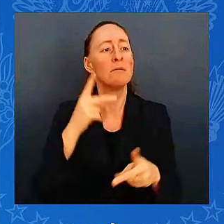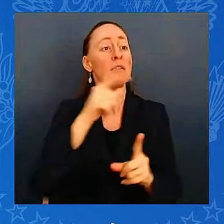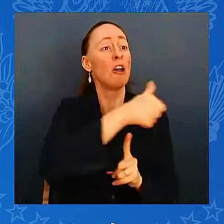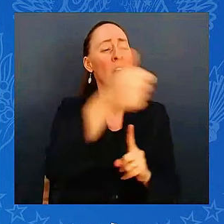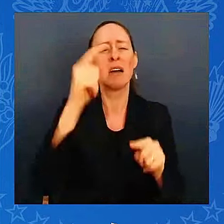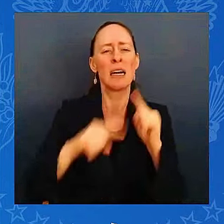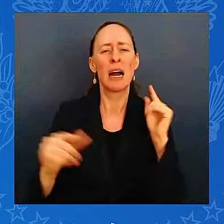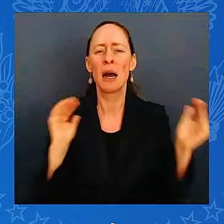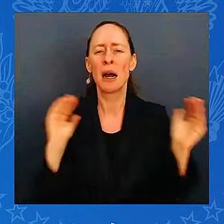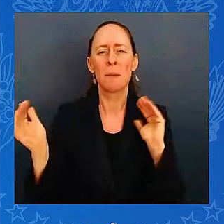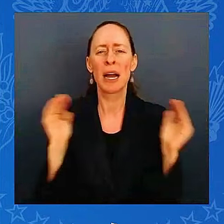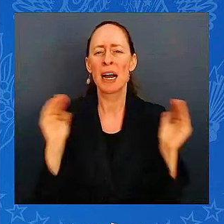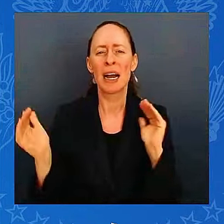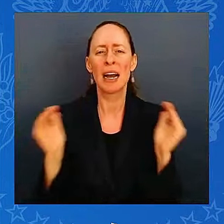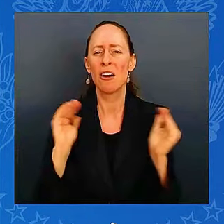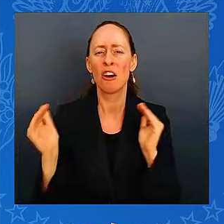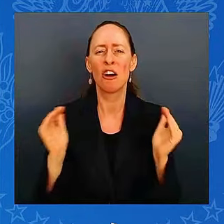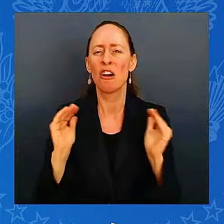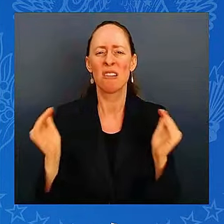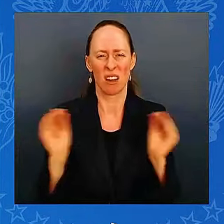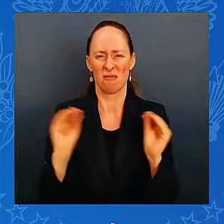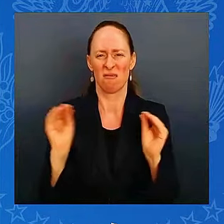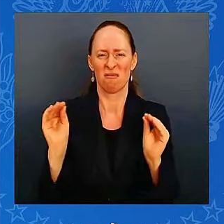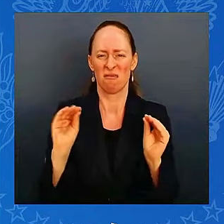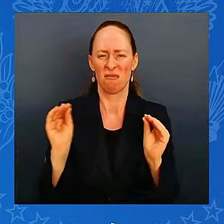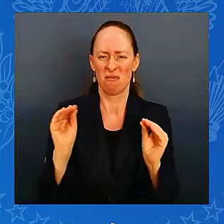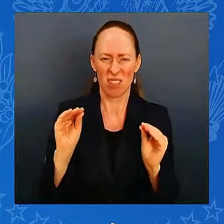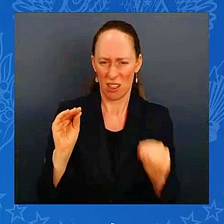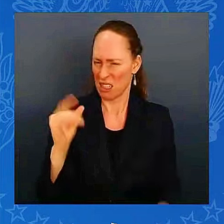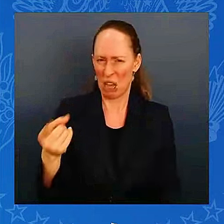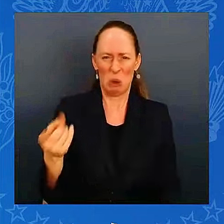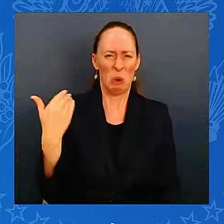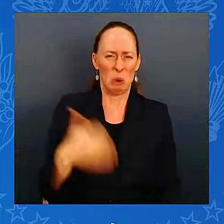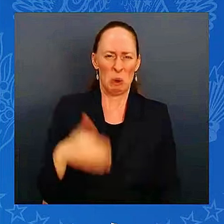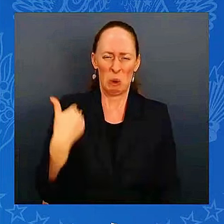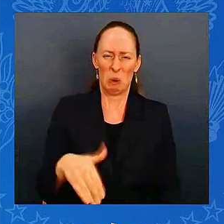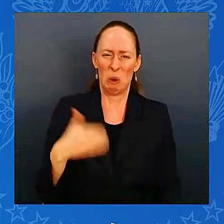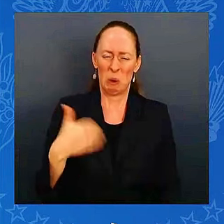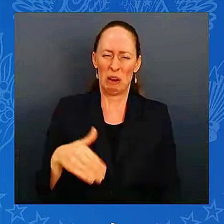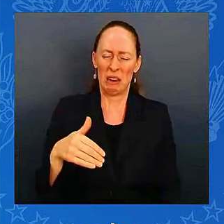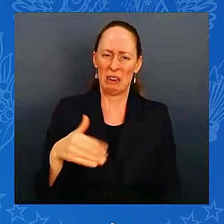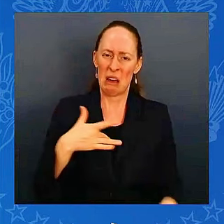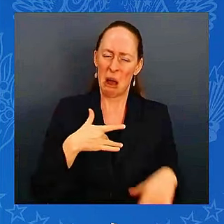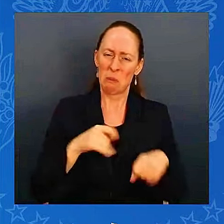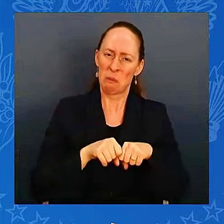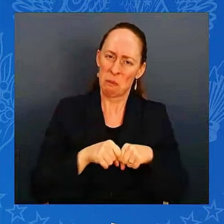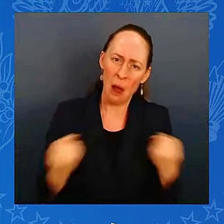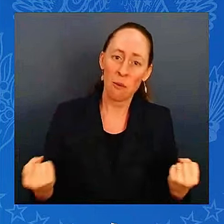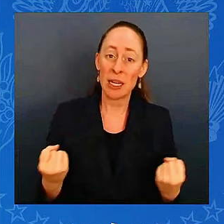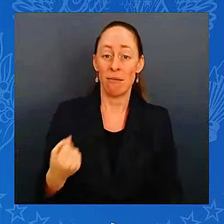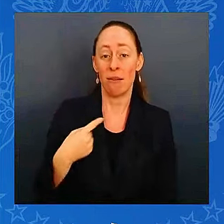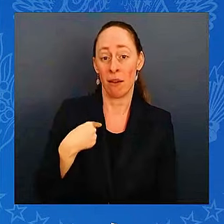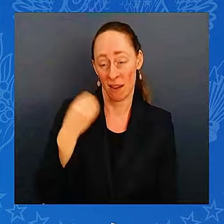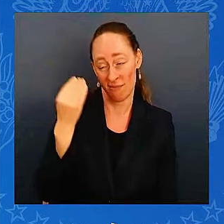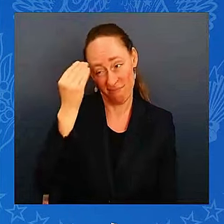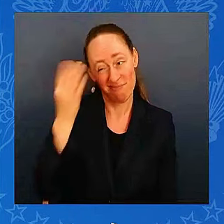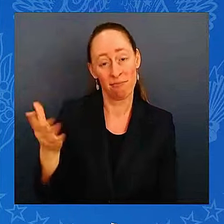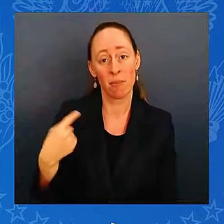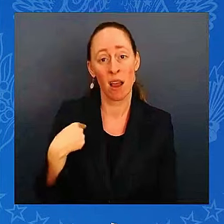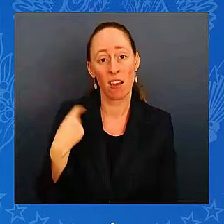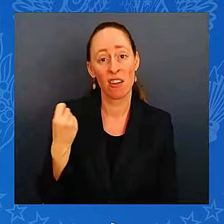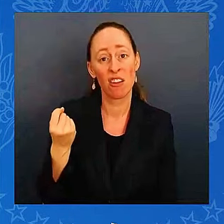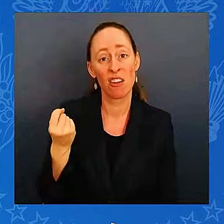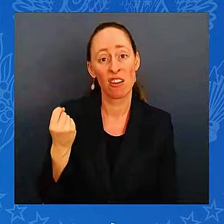greater pain. I told him, I know what it's like. having lost several children myself,